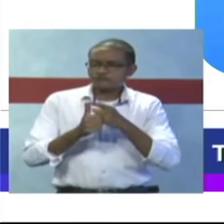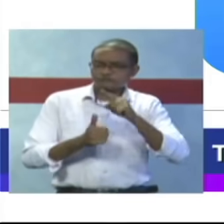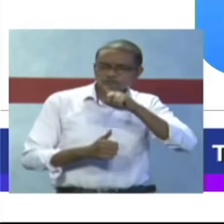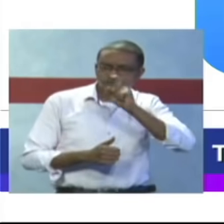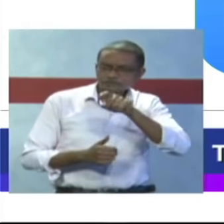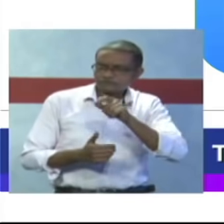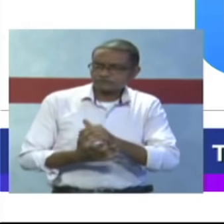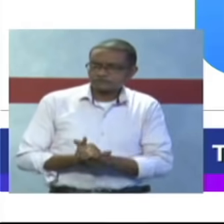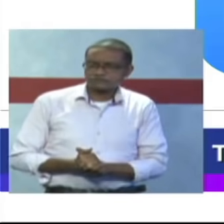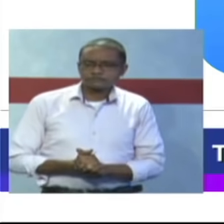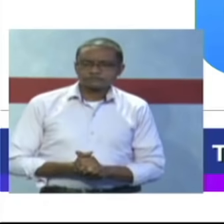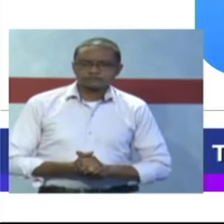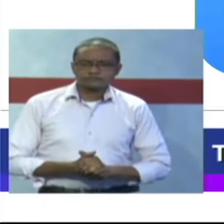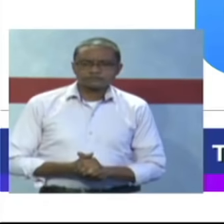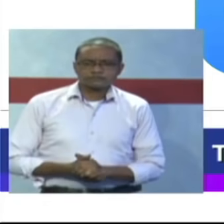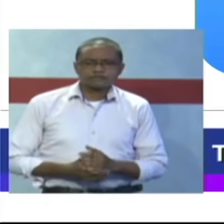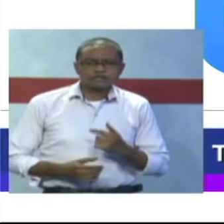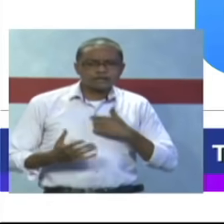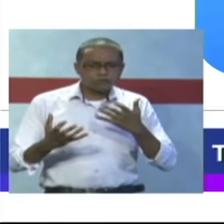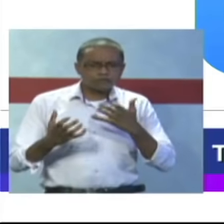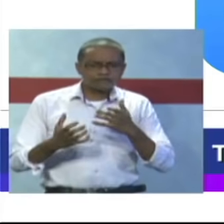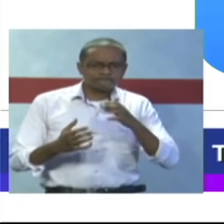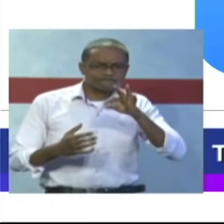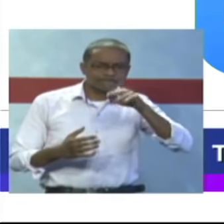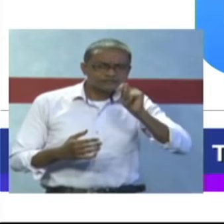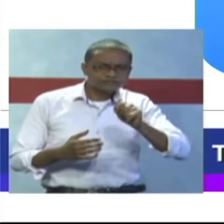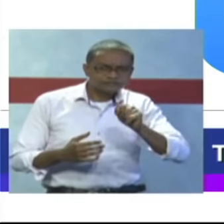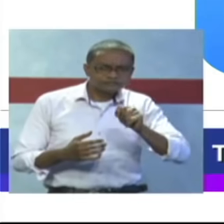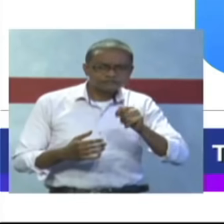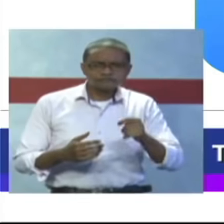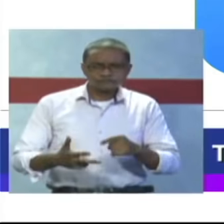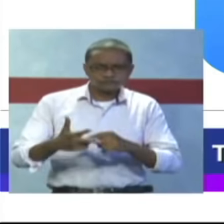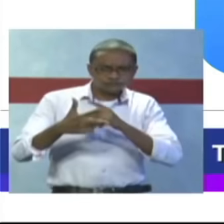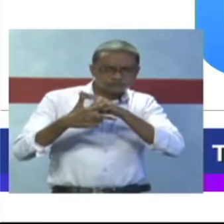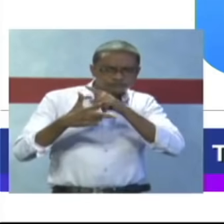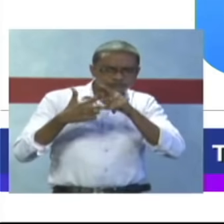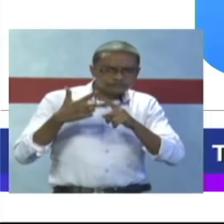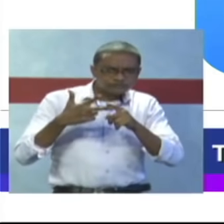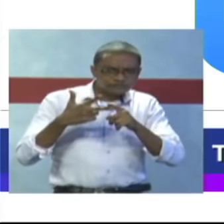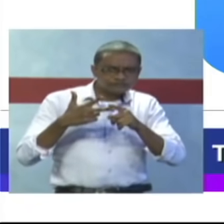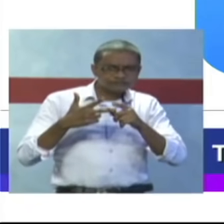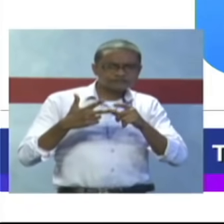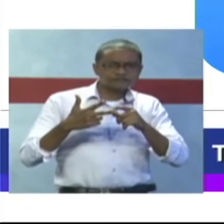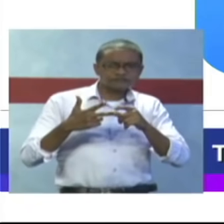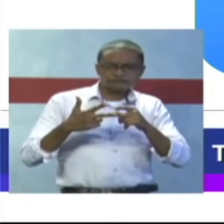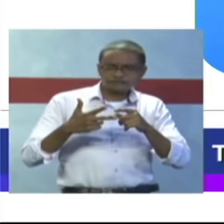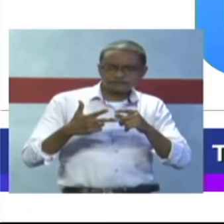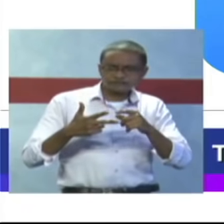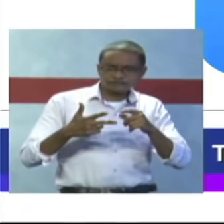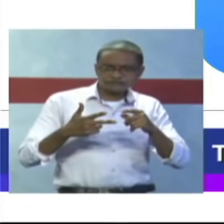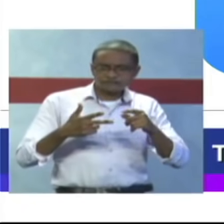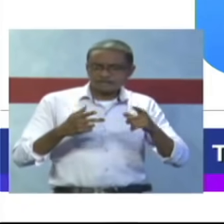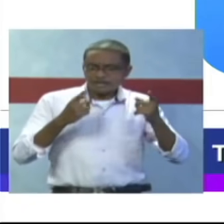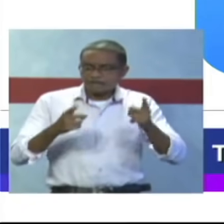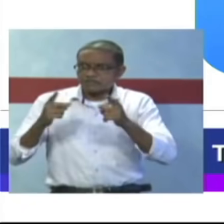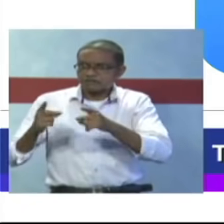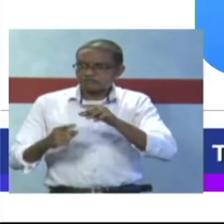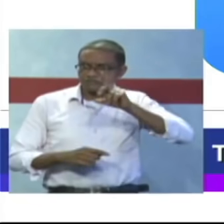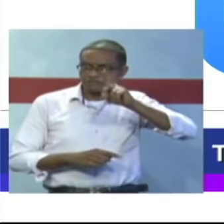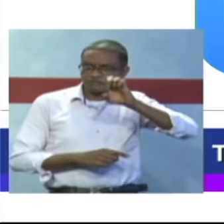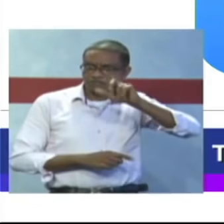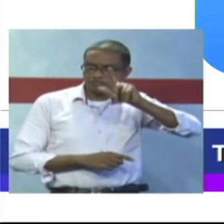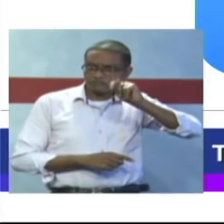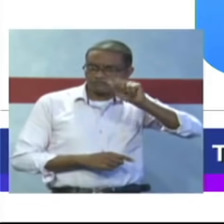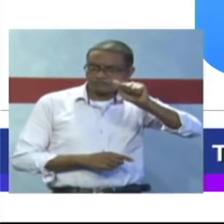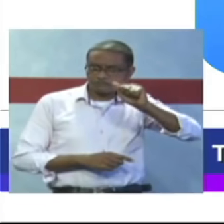out, in relation to the 3 vaccinated cases of the Delta variant, were they linked or